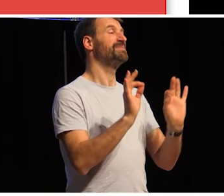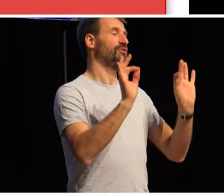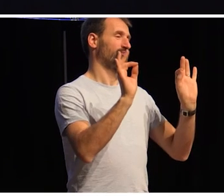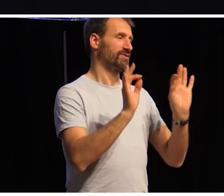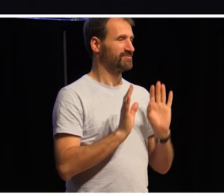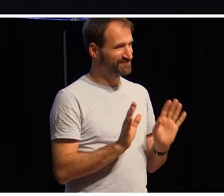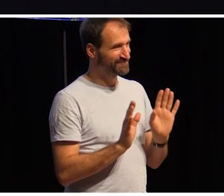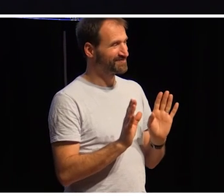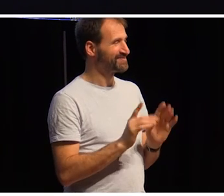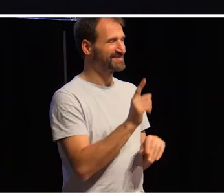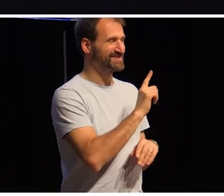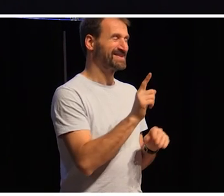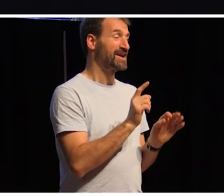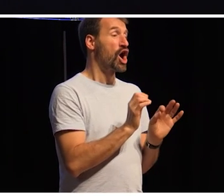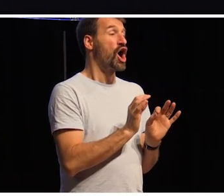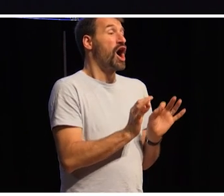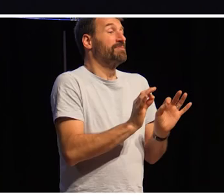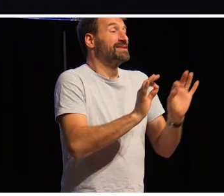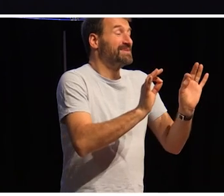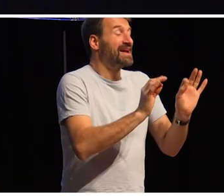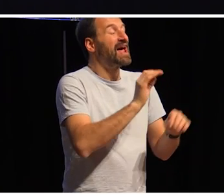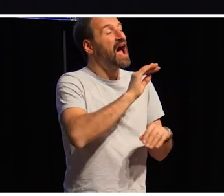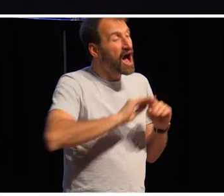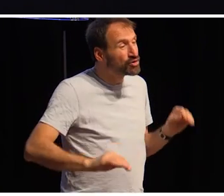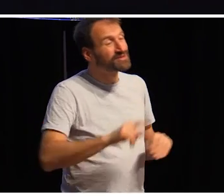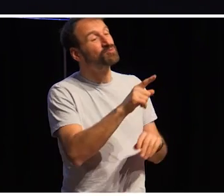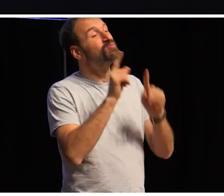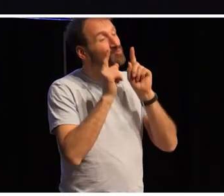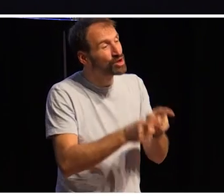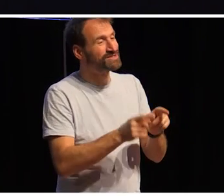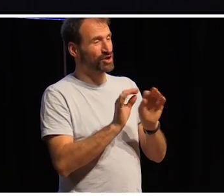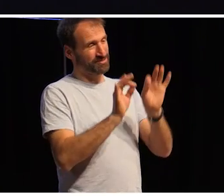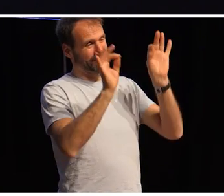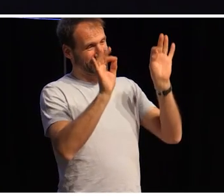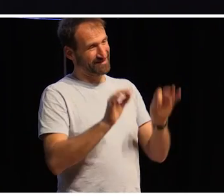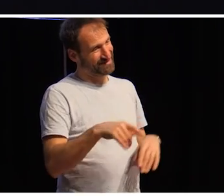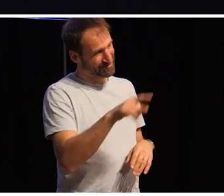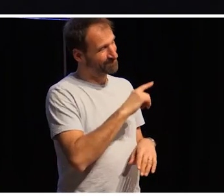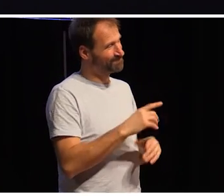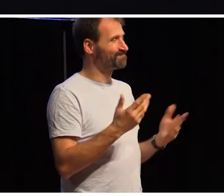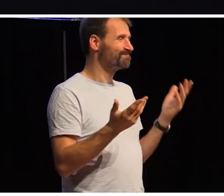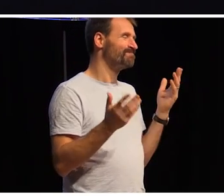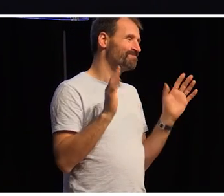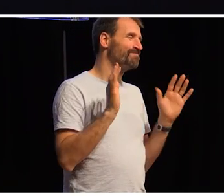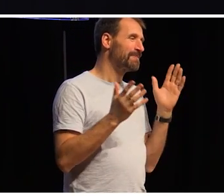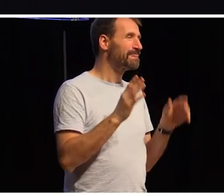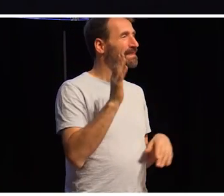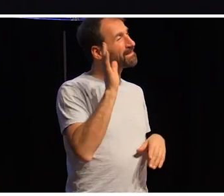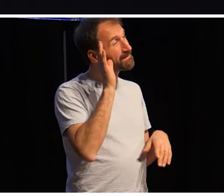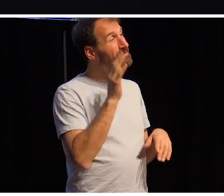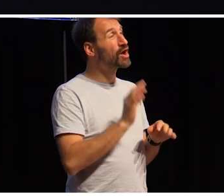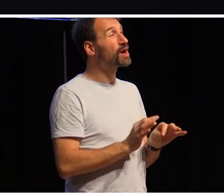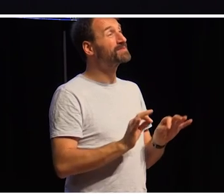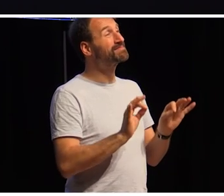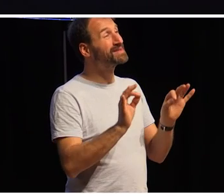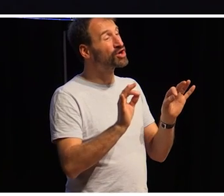Don't optimize unless you have to optimize, just because you hear something here about optimizations. If nobody is complaining